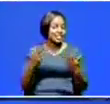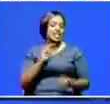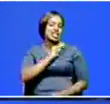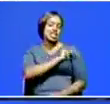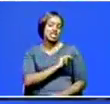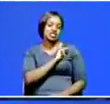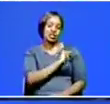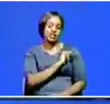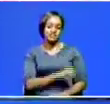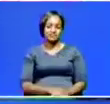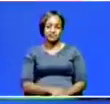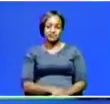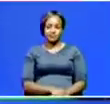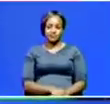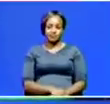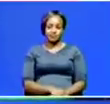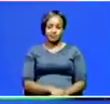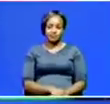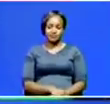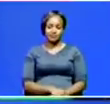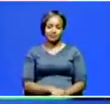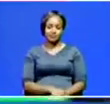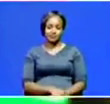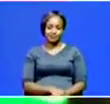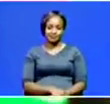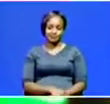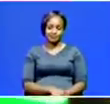Duncan Haemba, KTN.